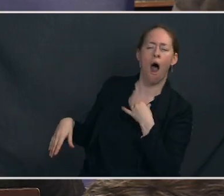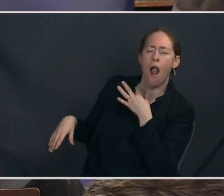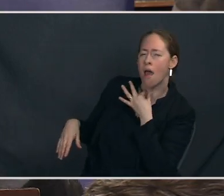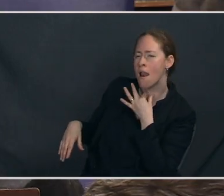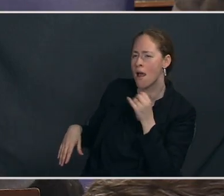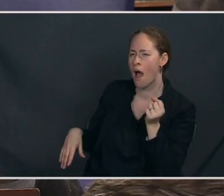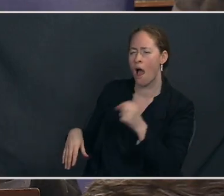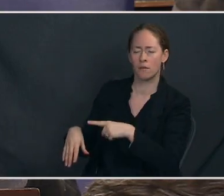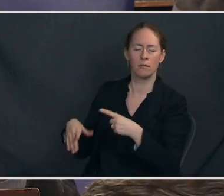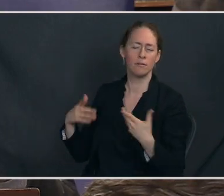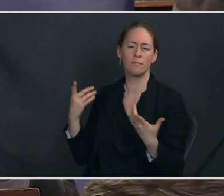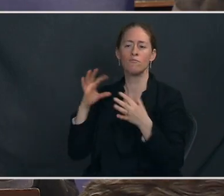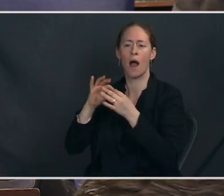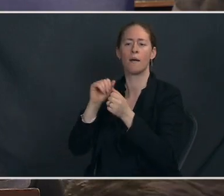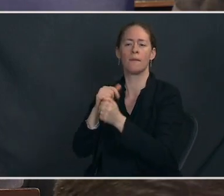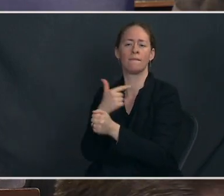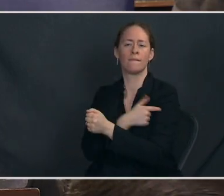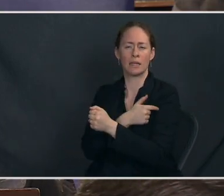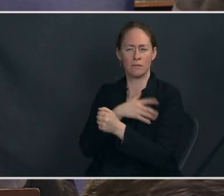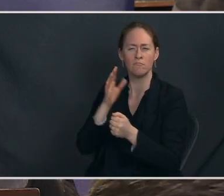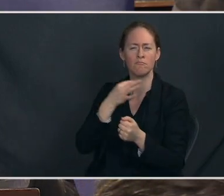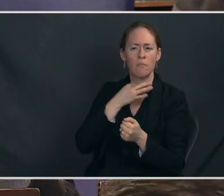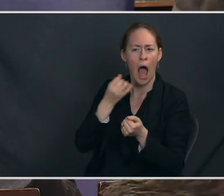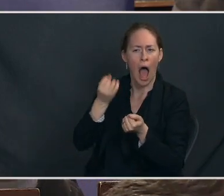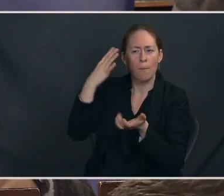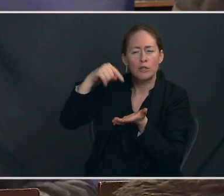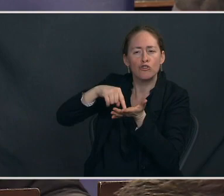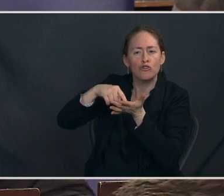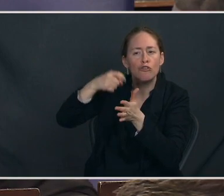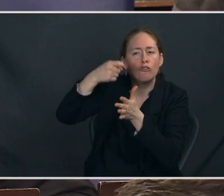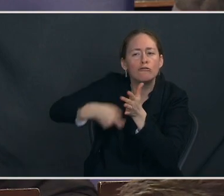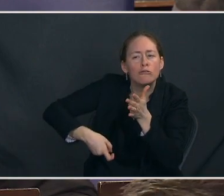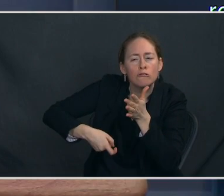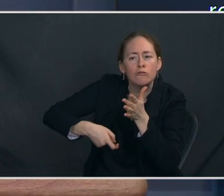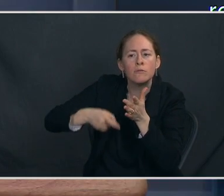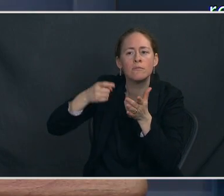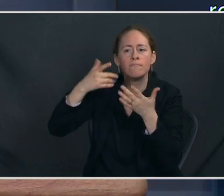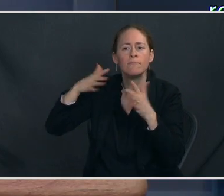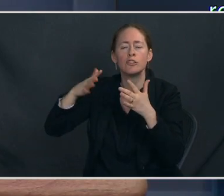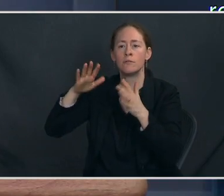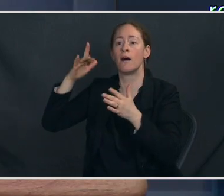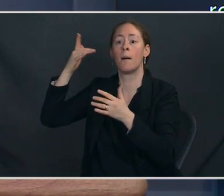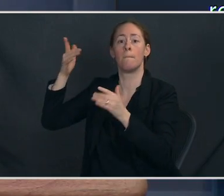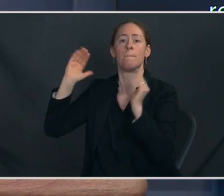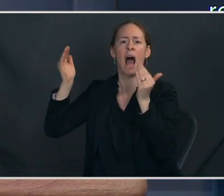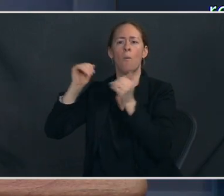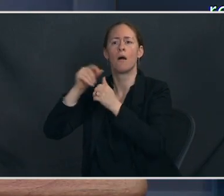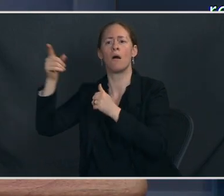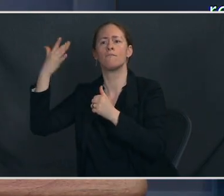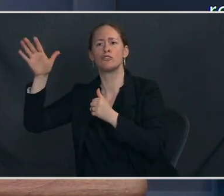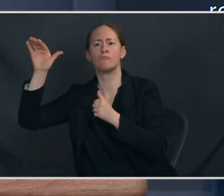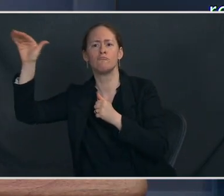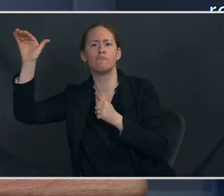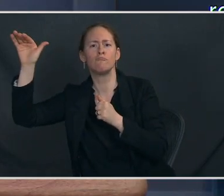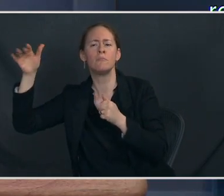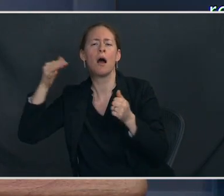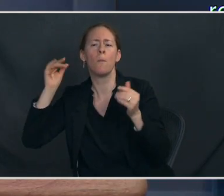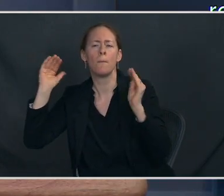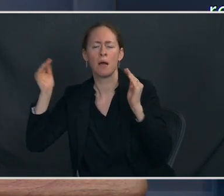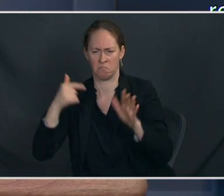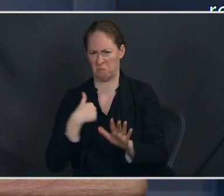much you have to spend as compared to what you've asked for? I'm happy to check with our team on that, but I will say